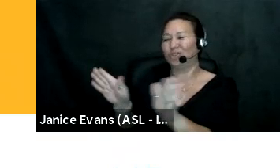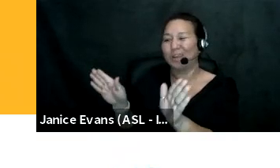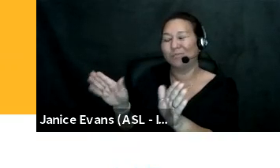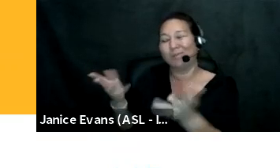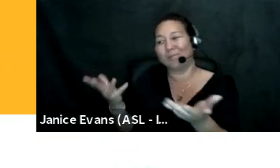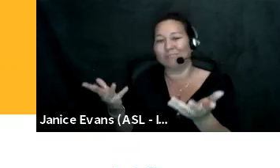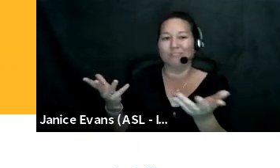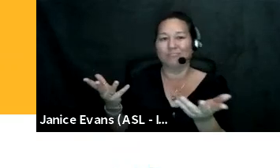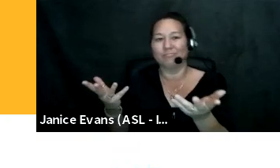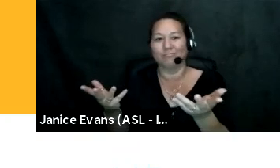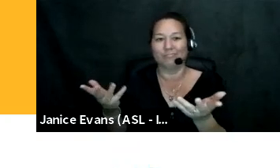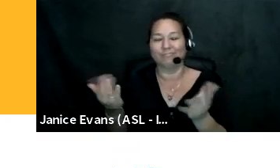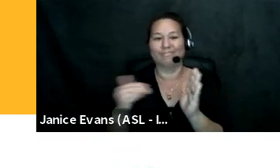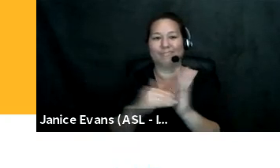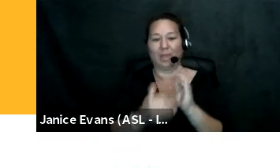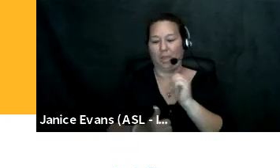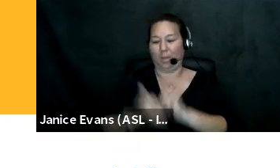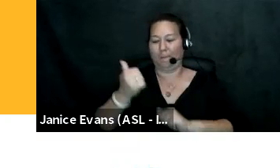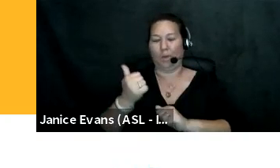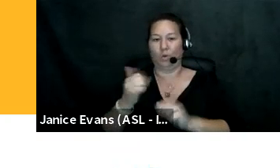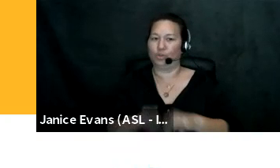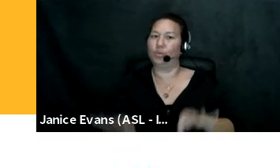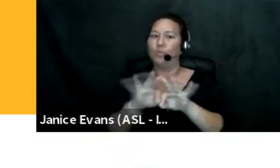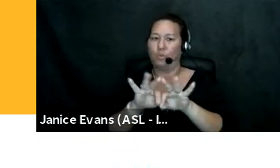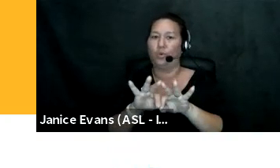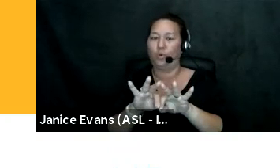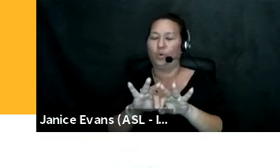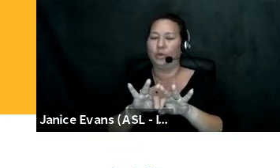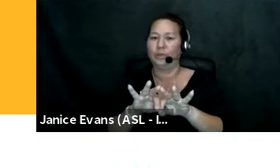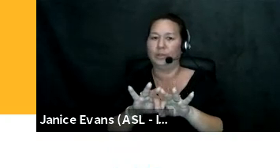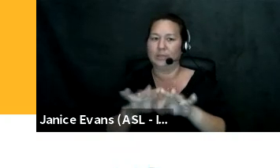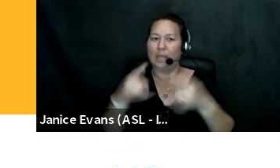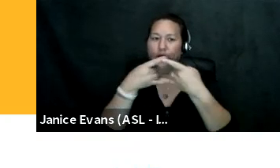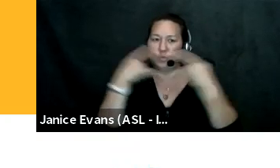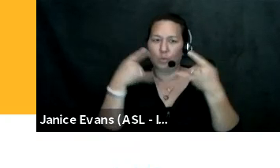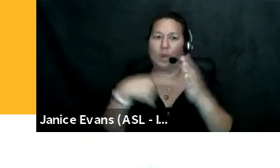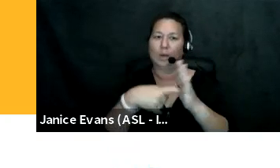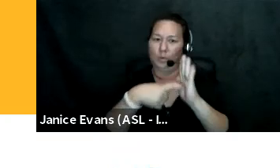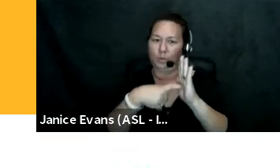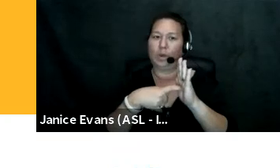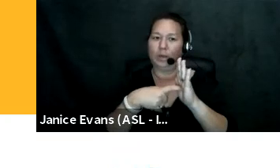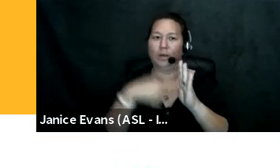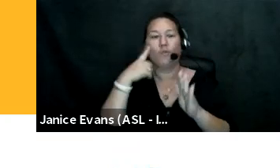again, the most important thing is going to be mask requirements for unvaccinated people.